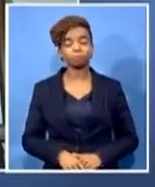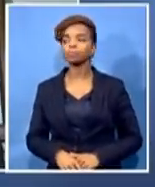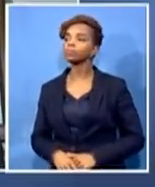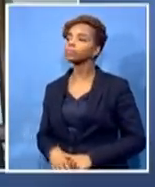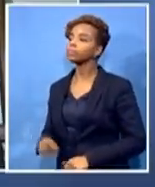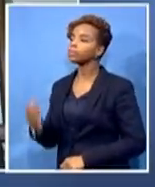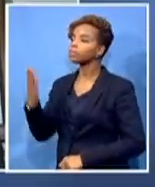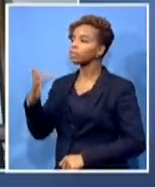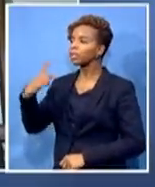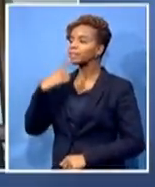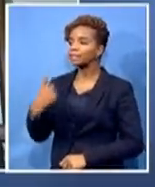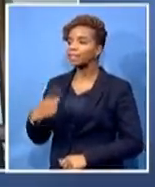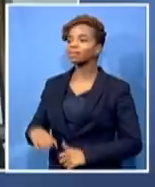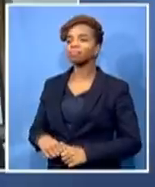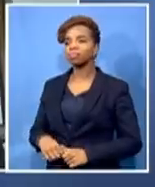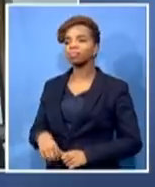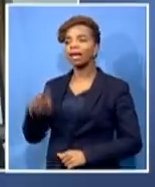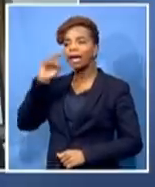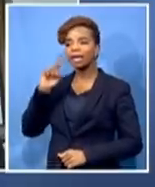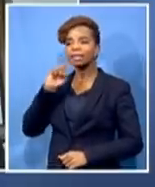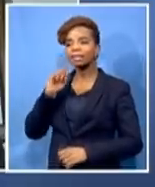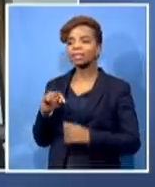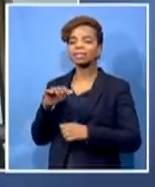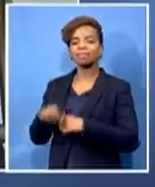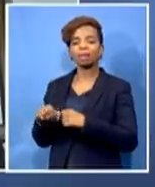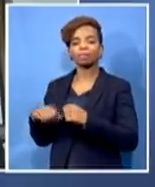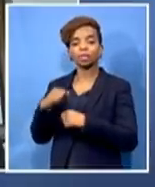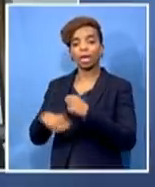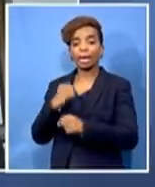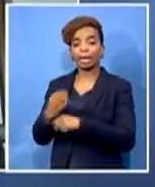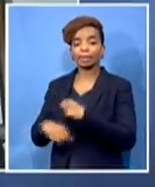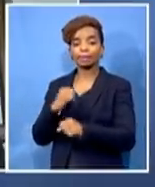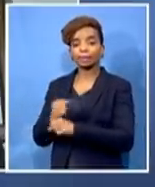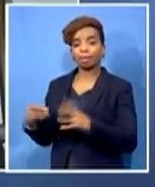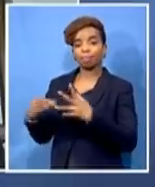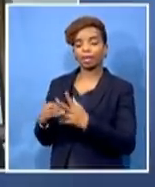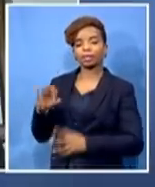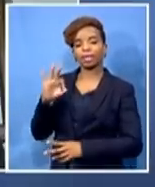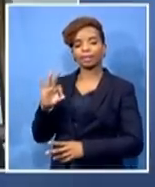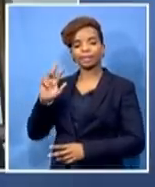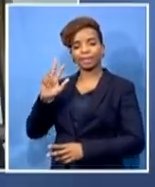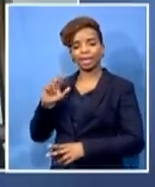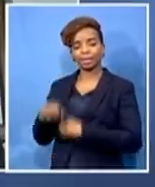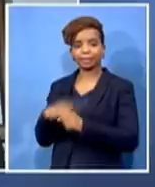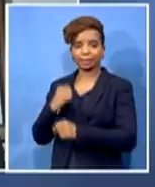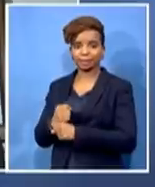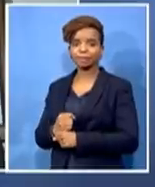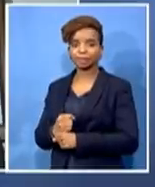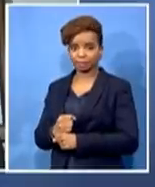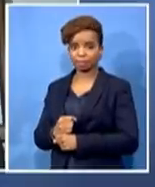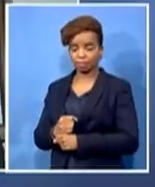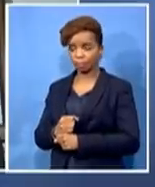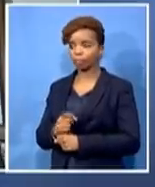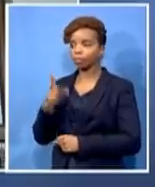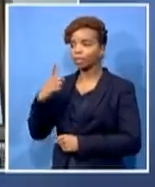been very consistent. We've seen the successes of his businesses. He said he was 22 years old when he got